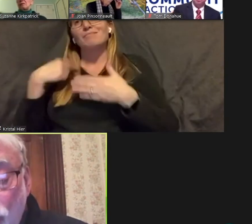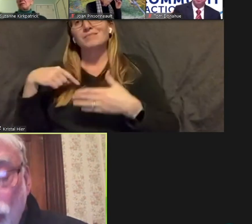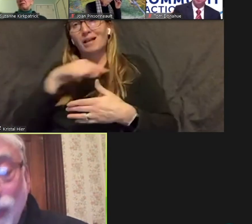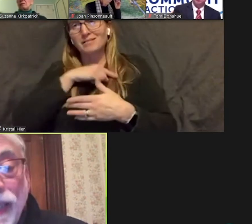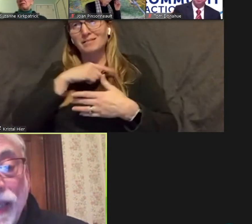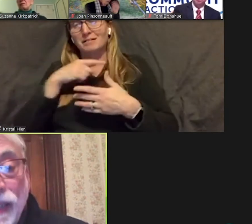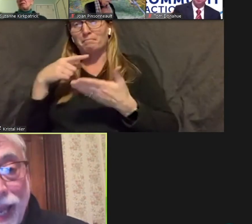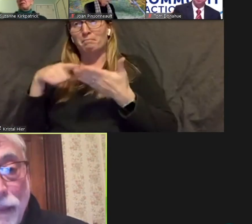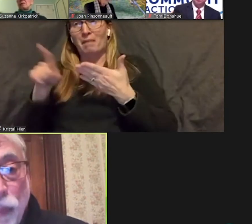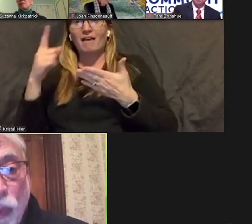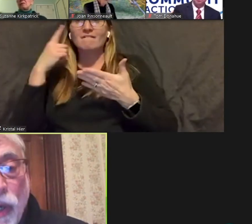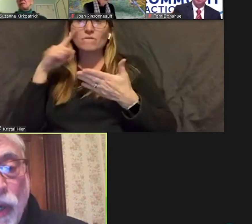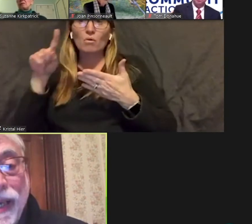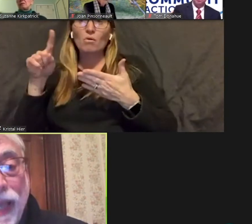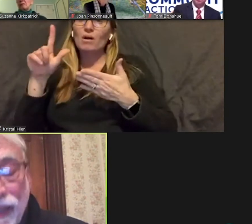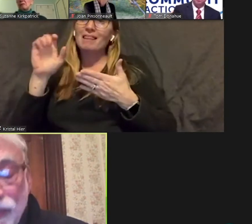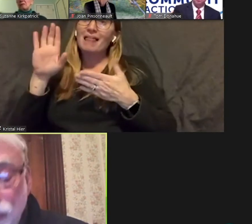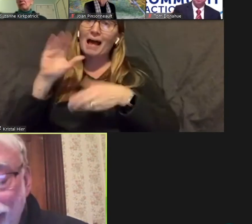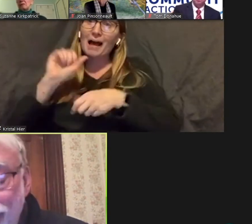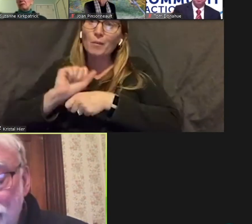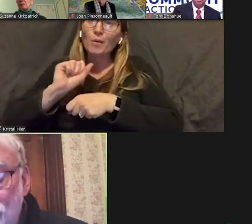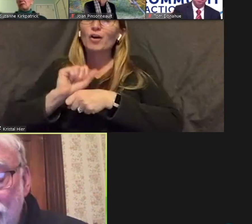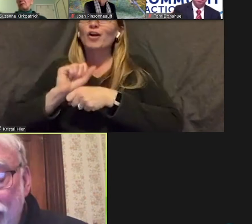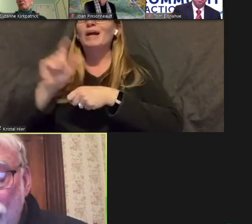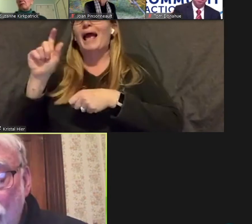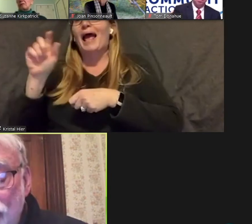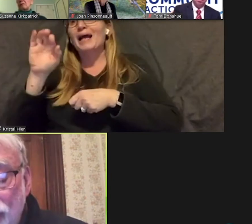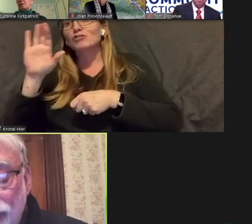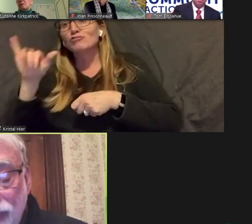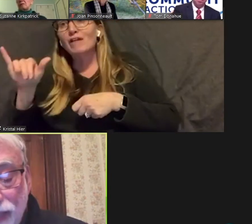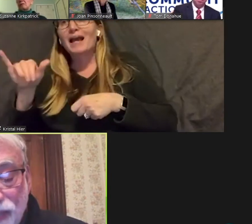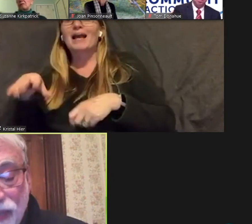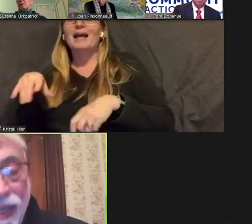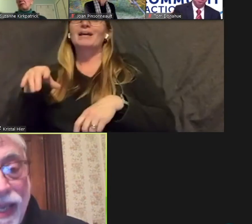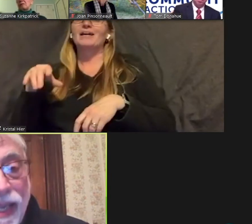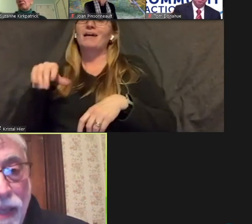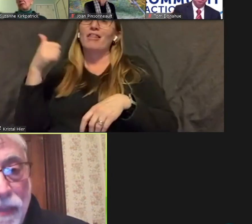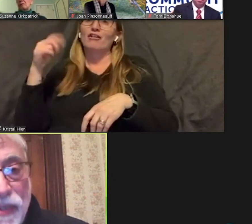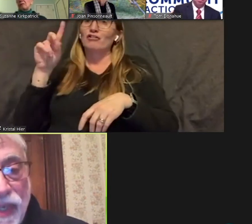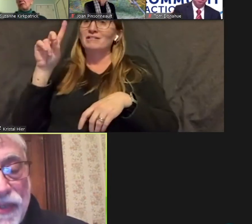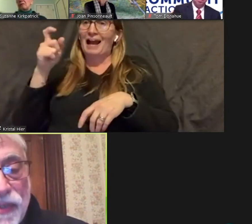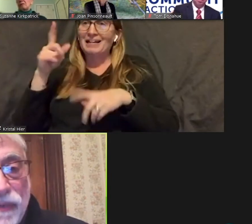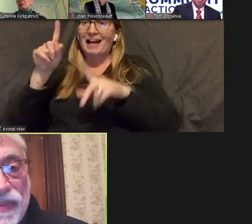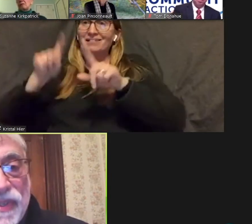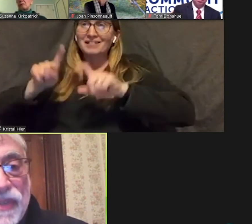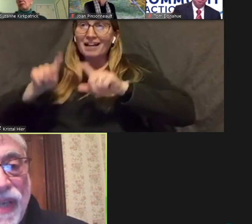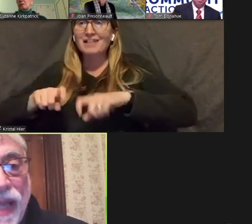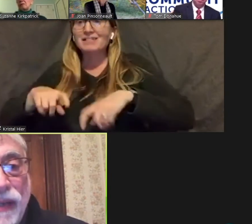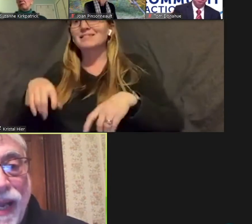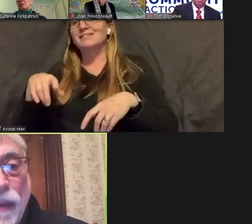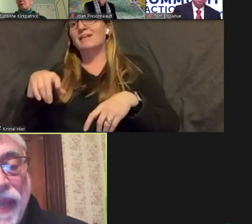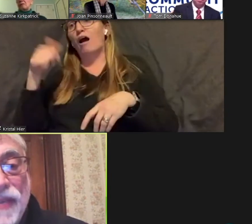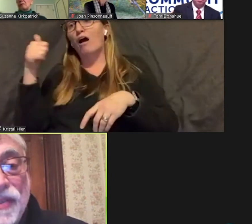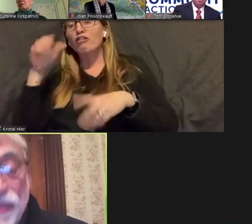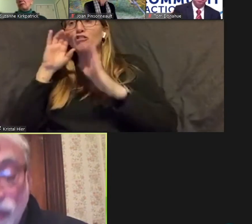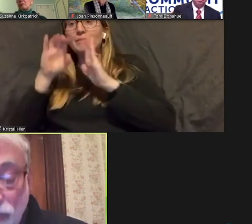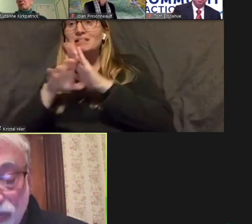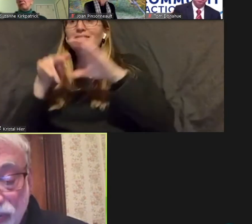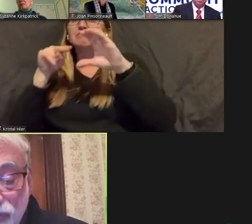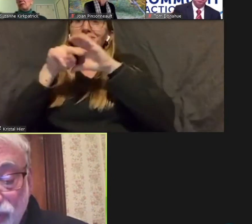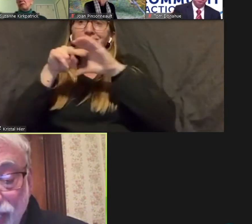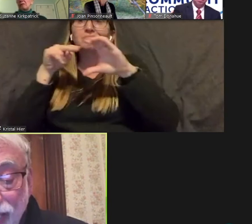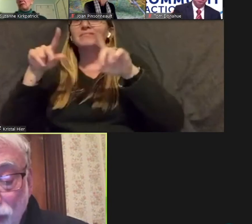pay for lab work, x-rays, diagnostic tests, imaging services, and other